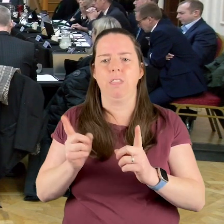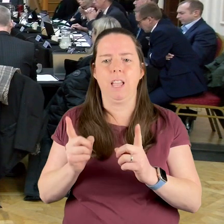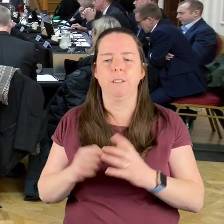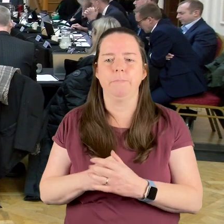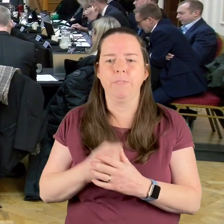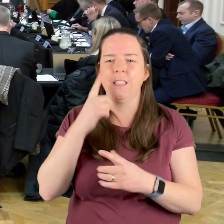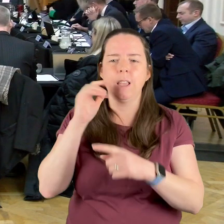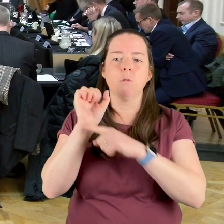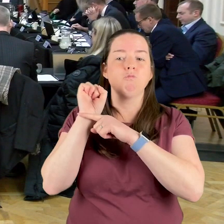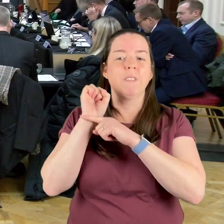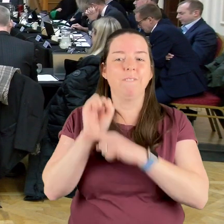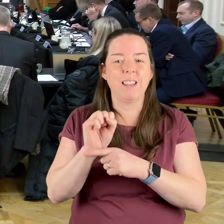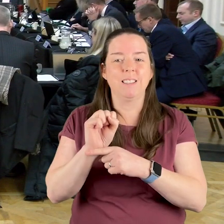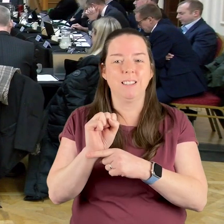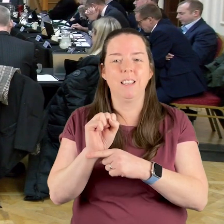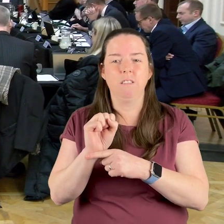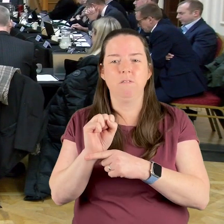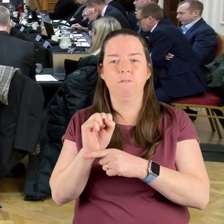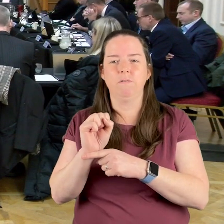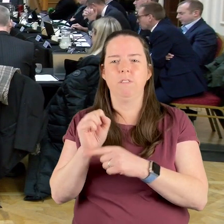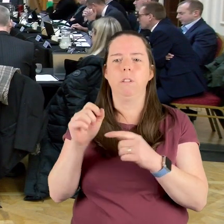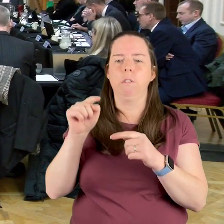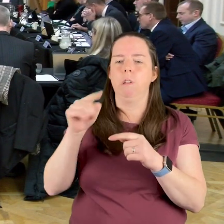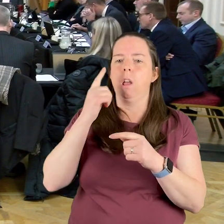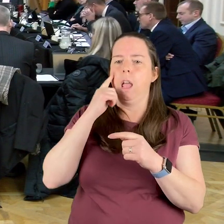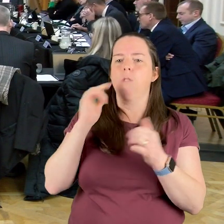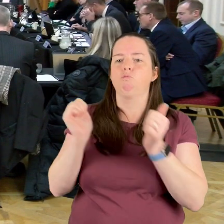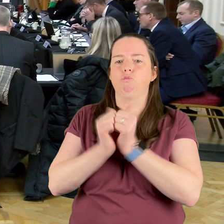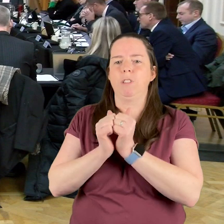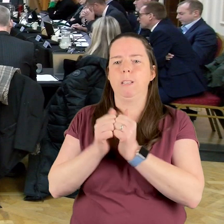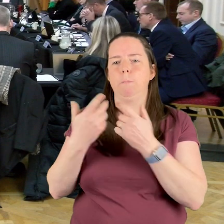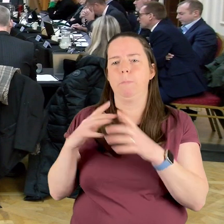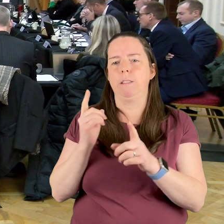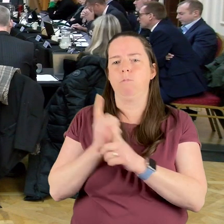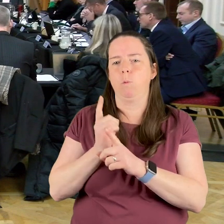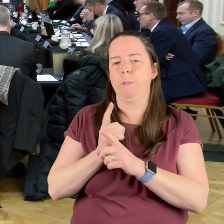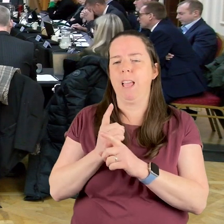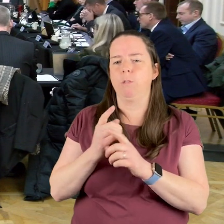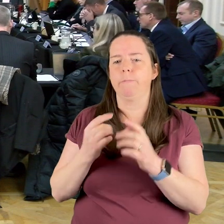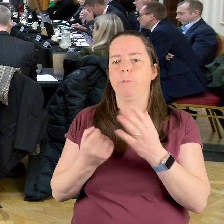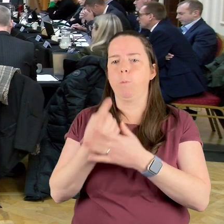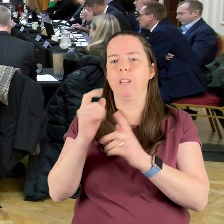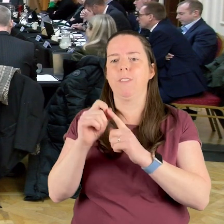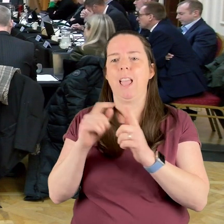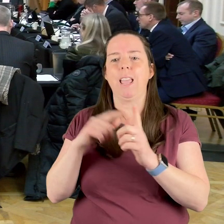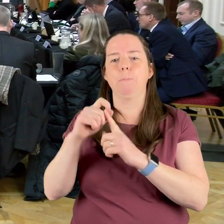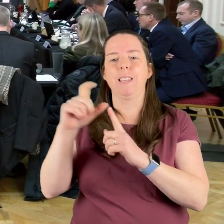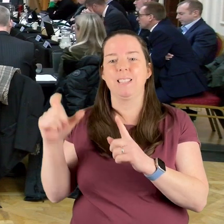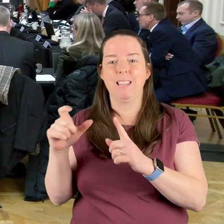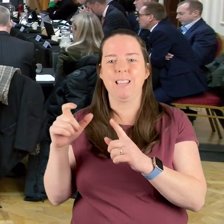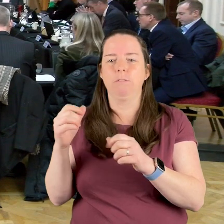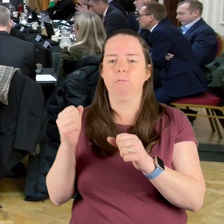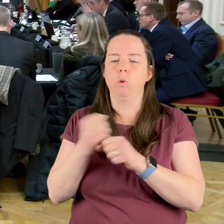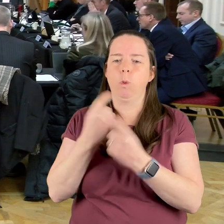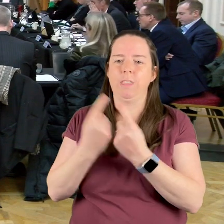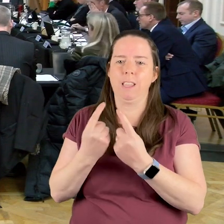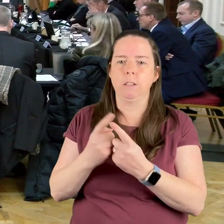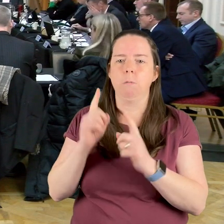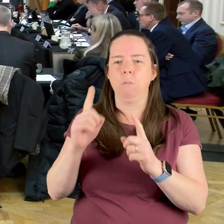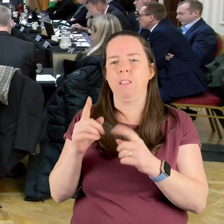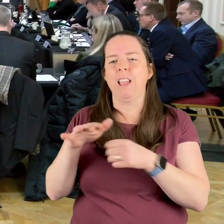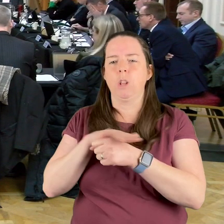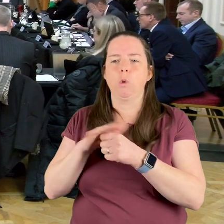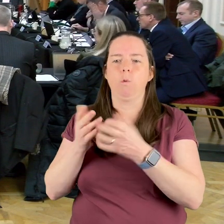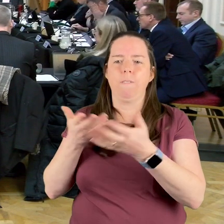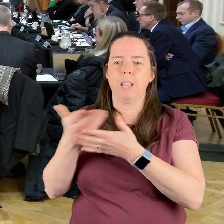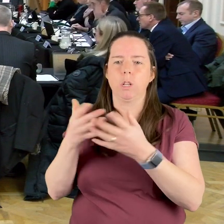for us which we are having conversations about. And then I think on the preventative bit, I'd agree with what's been said, opportunity for the APC